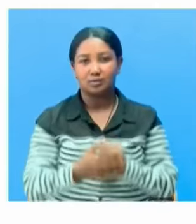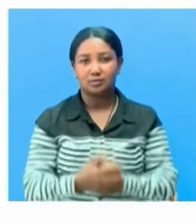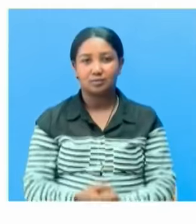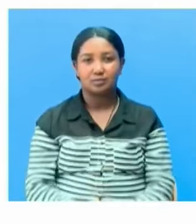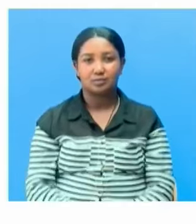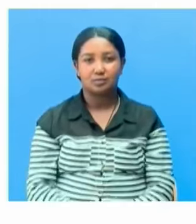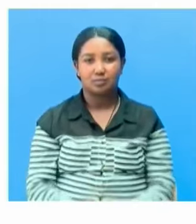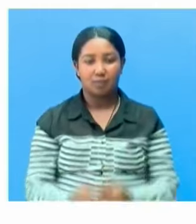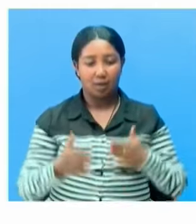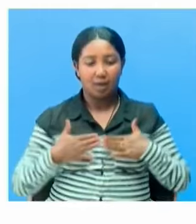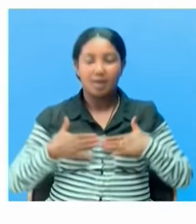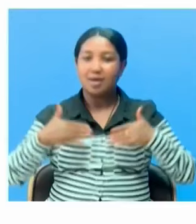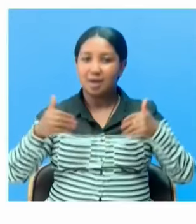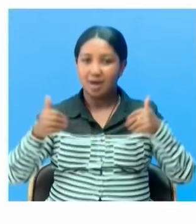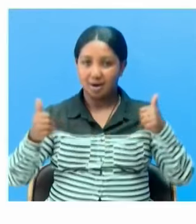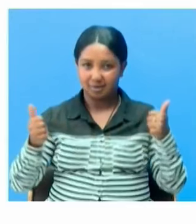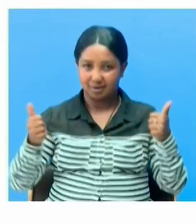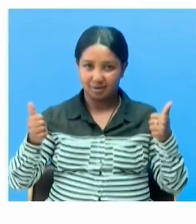young,